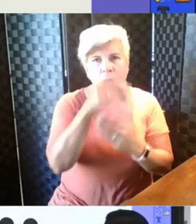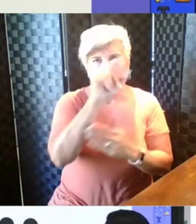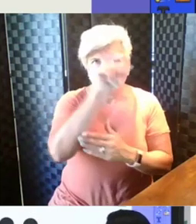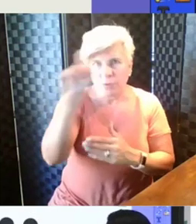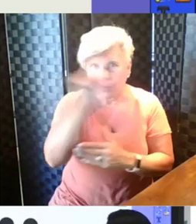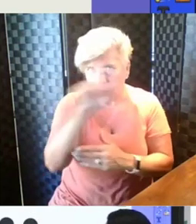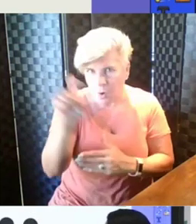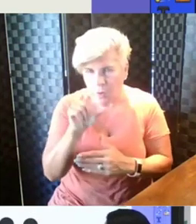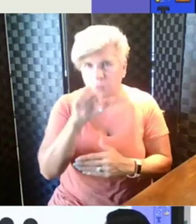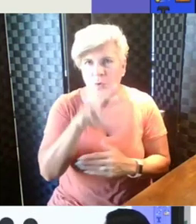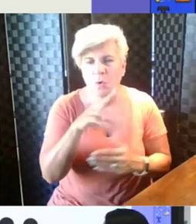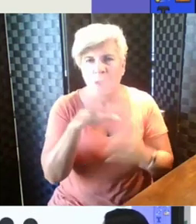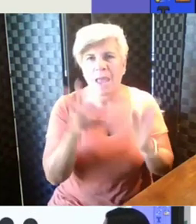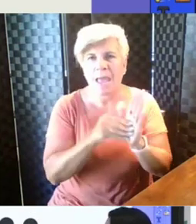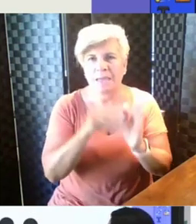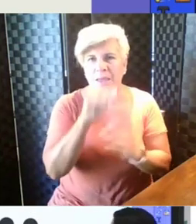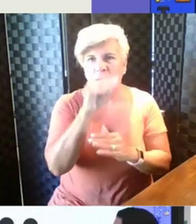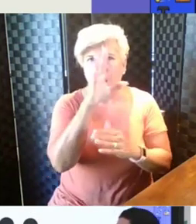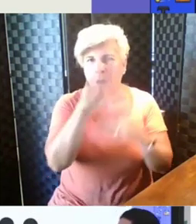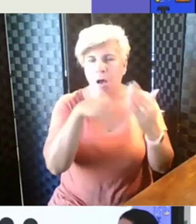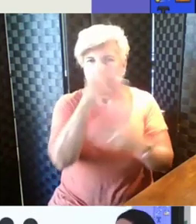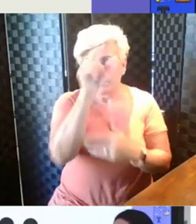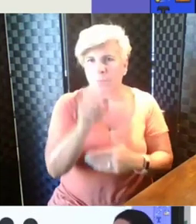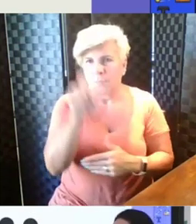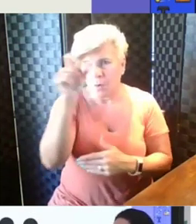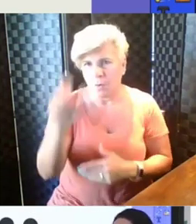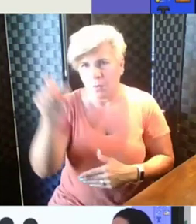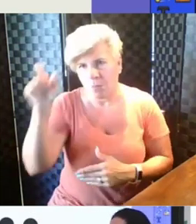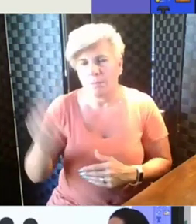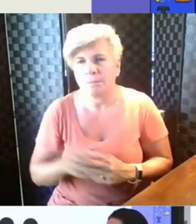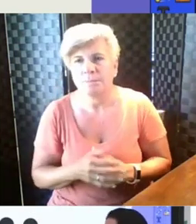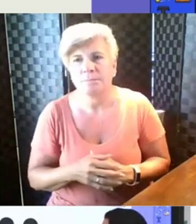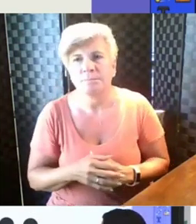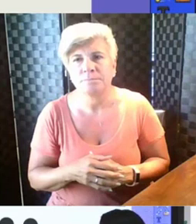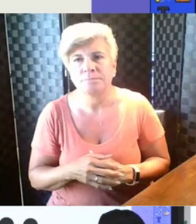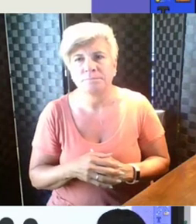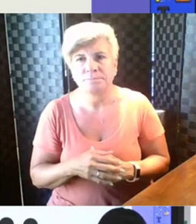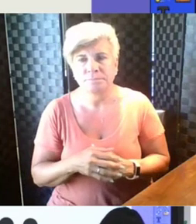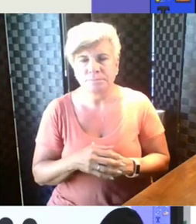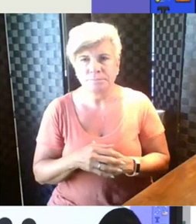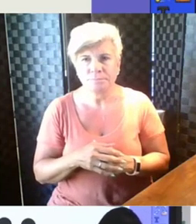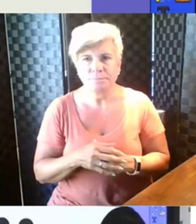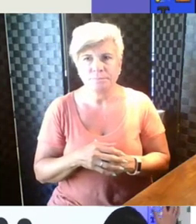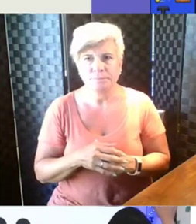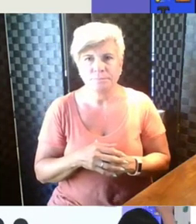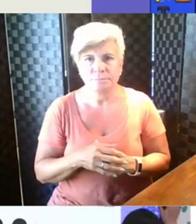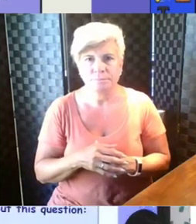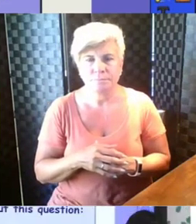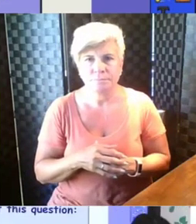column and then adding every row. So 6 plus 6 equals 12 does not equal this array.